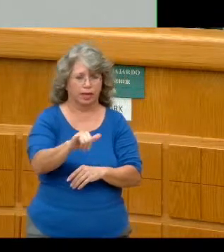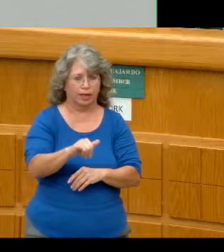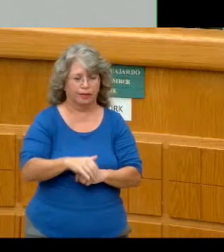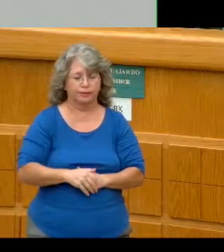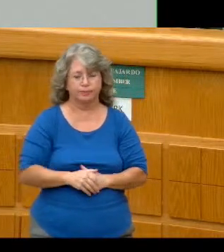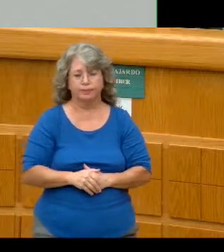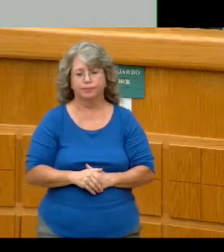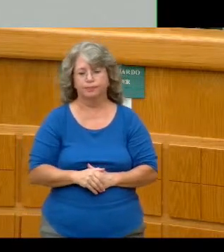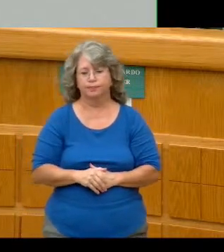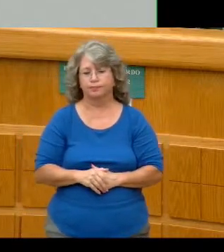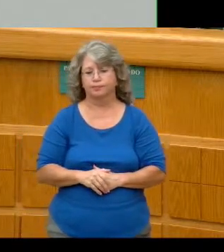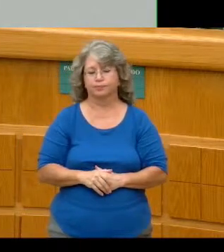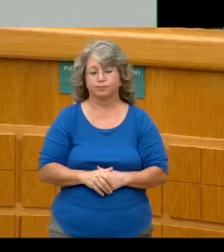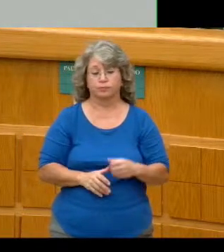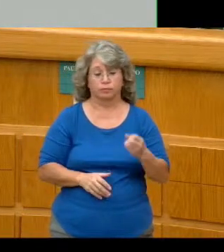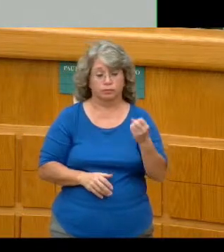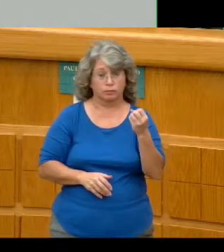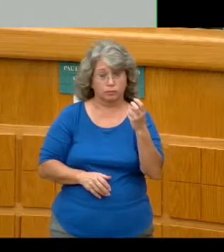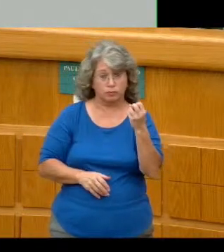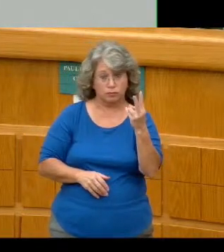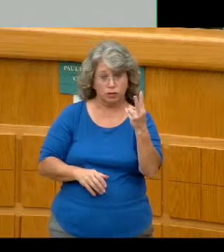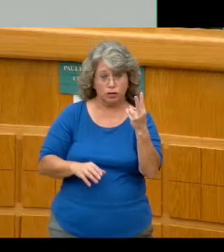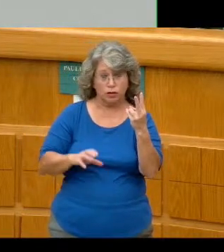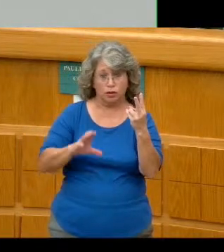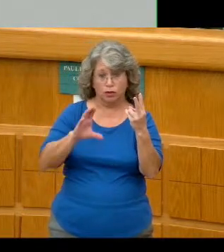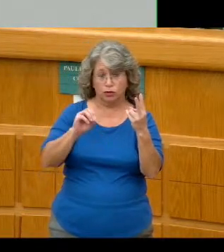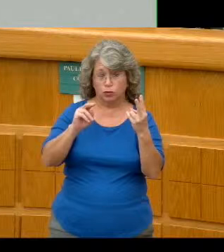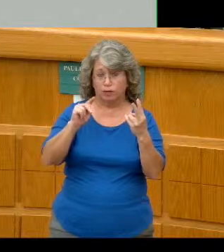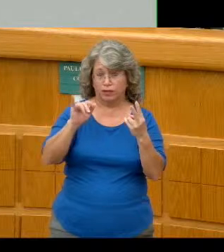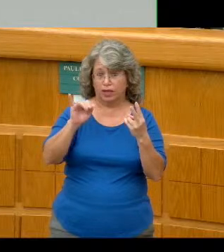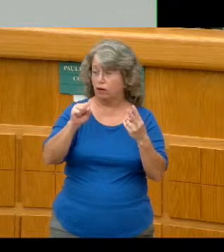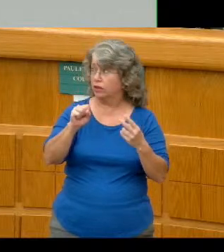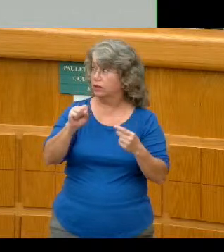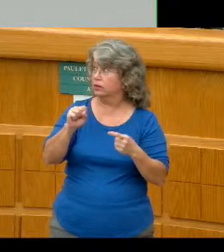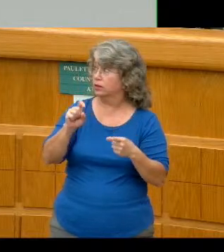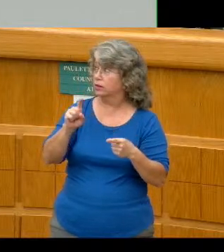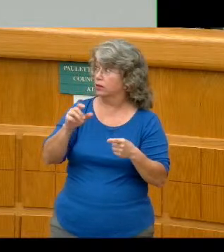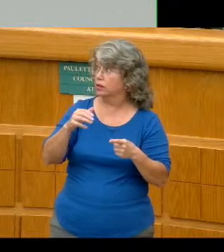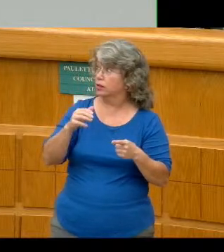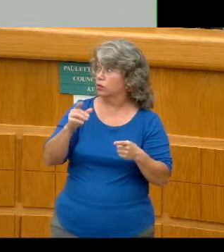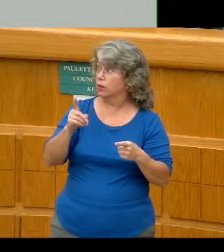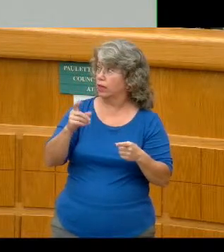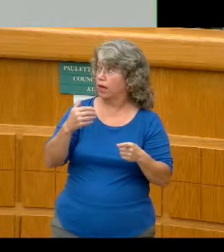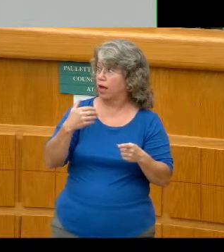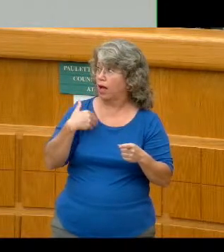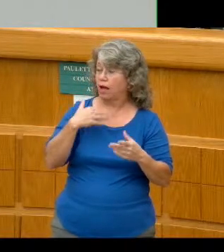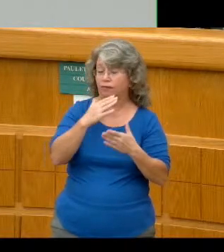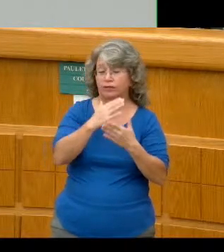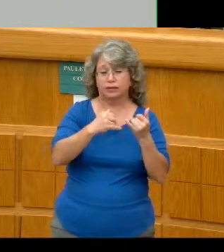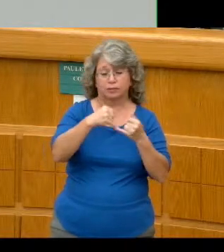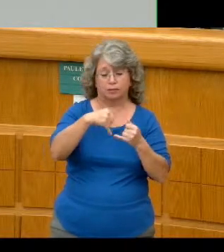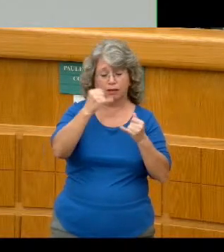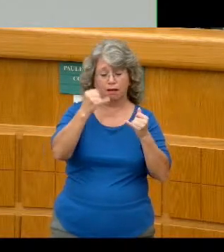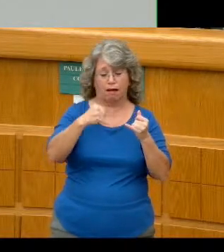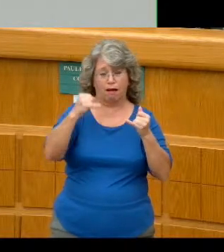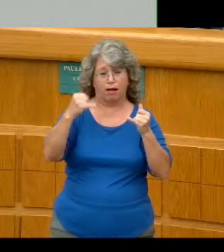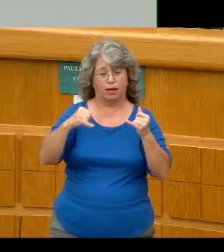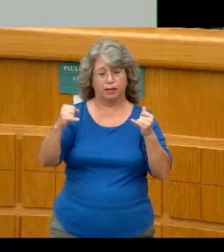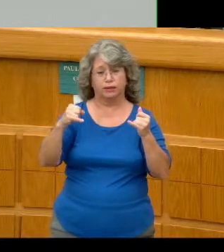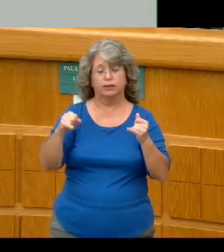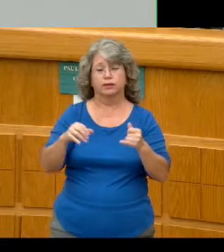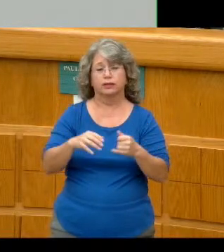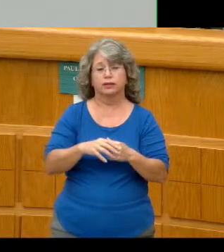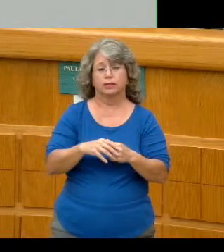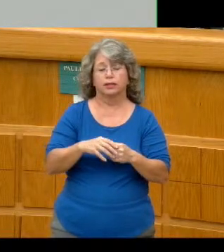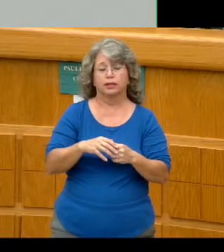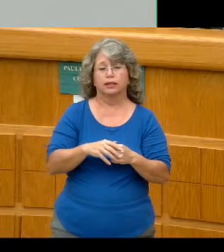the 12 counties, these are fit lines or smoother lines fit through the data points, and I kind of hid the data points so that you don't have to see